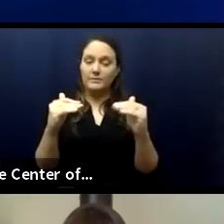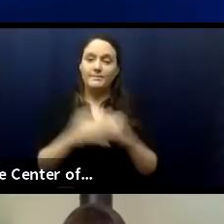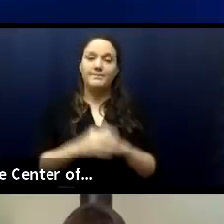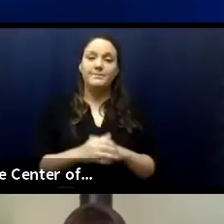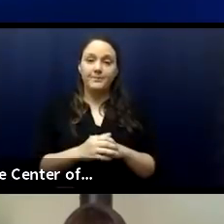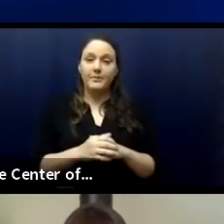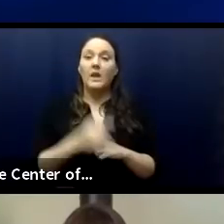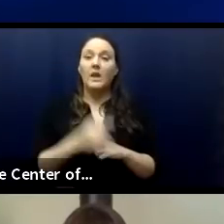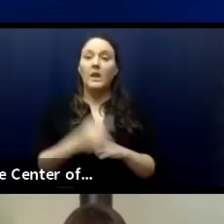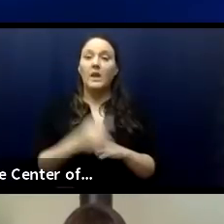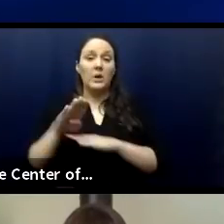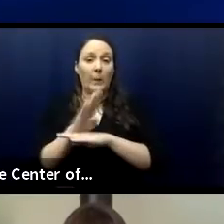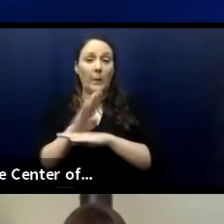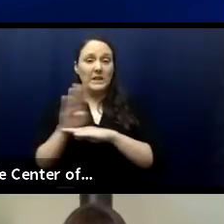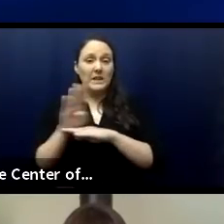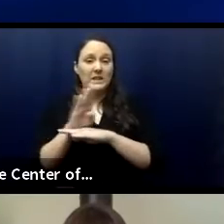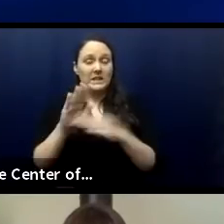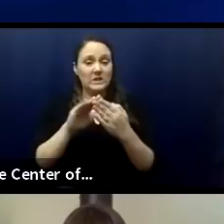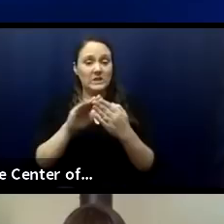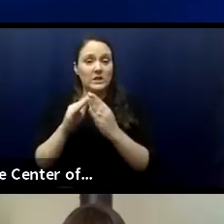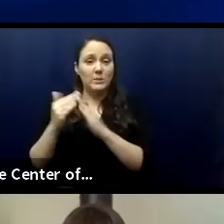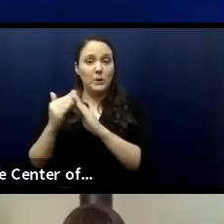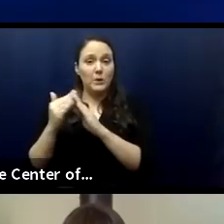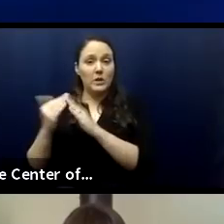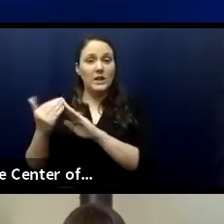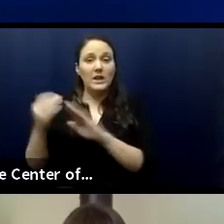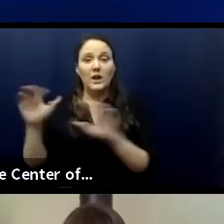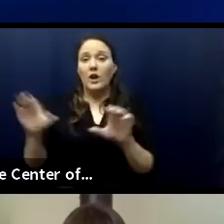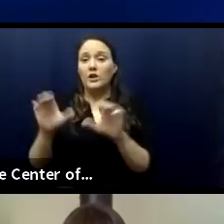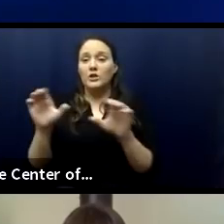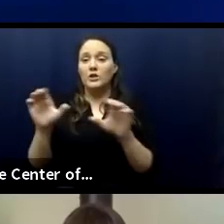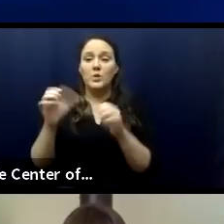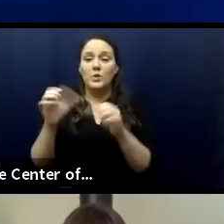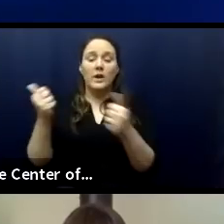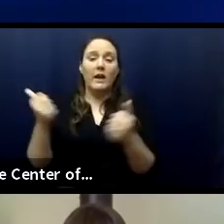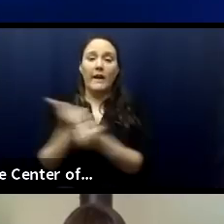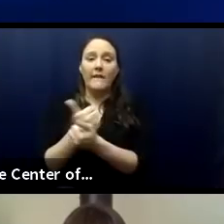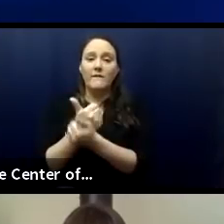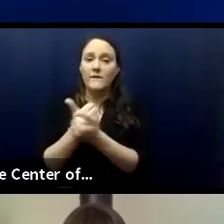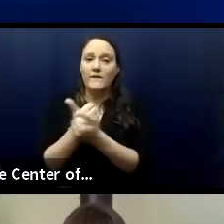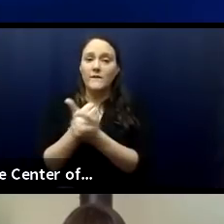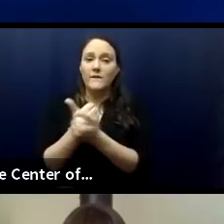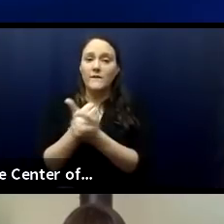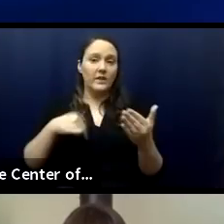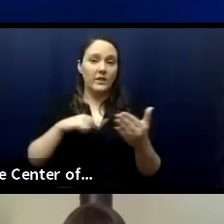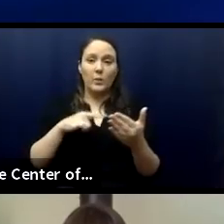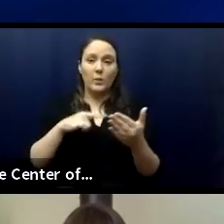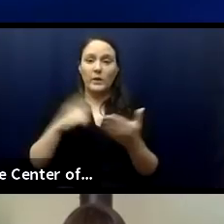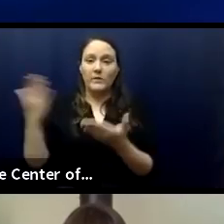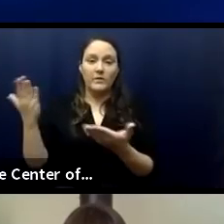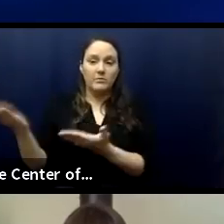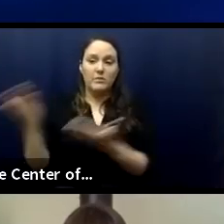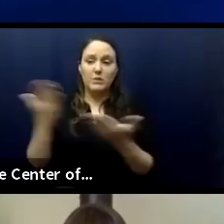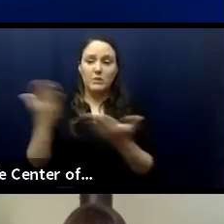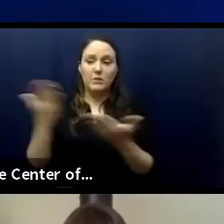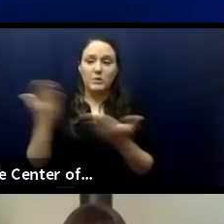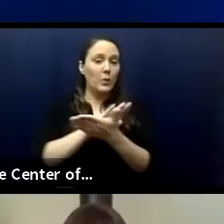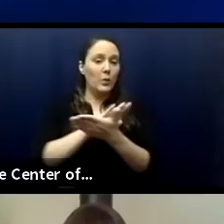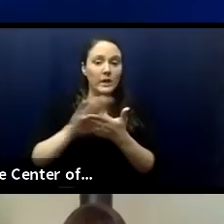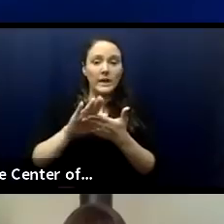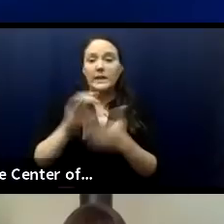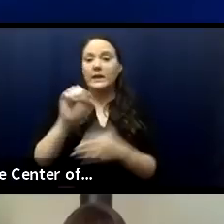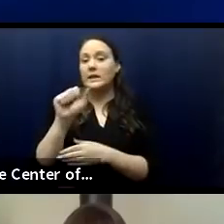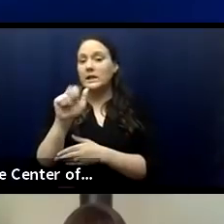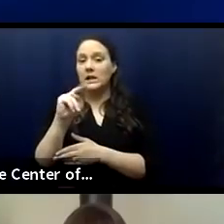We as a business community are doing everything that we have been presented with as far as cleanliness, sanitation,